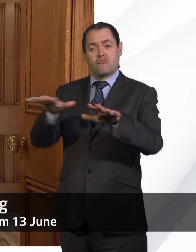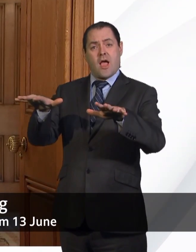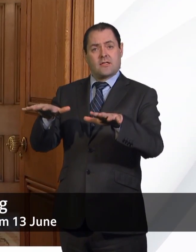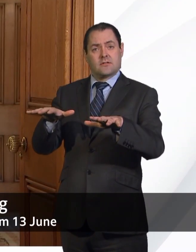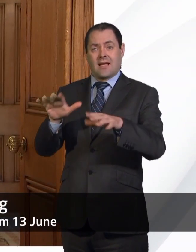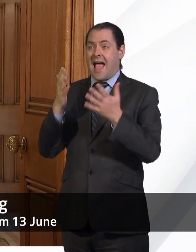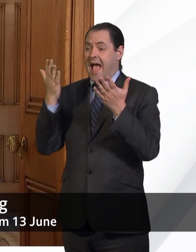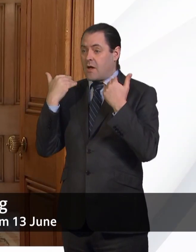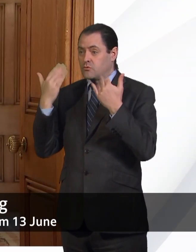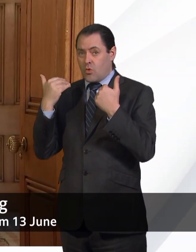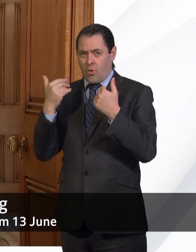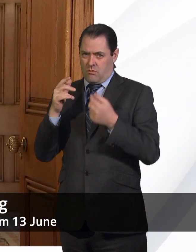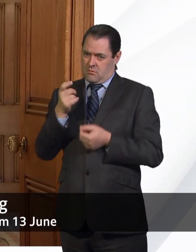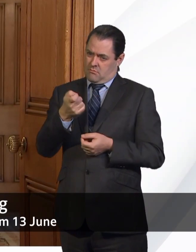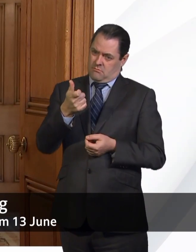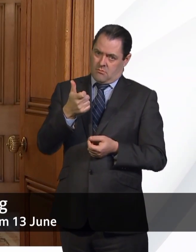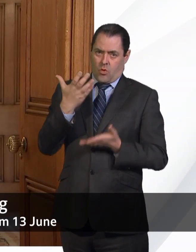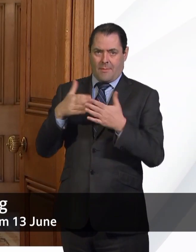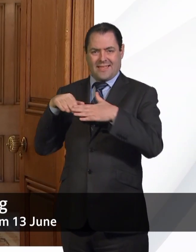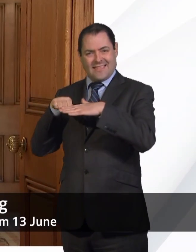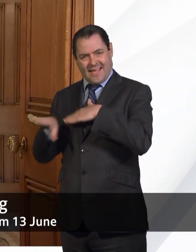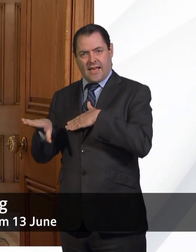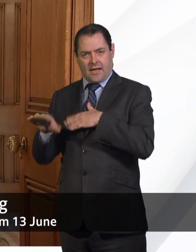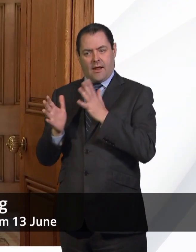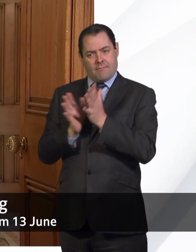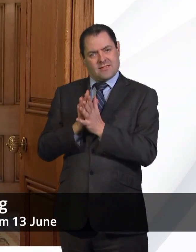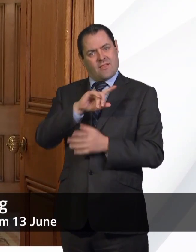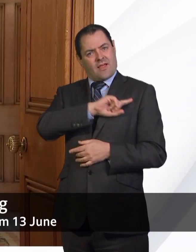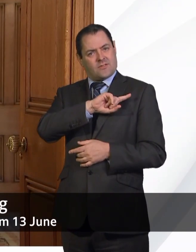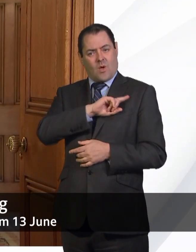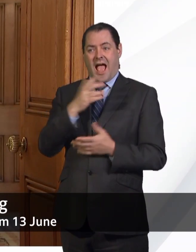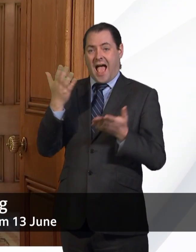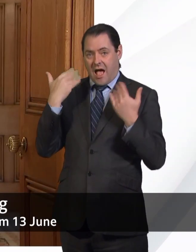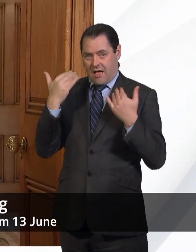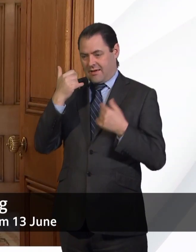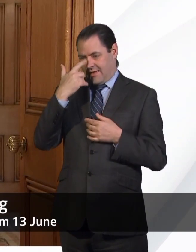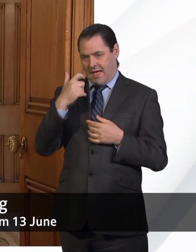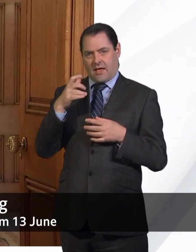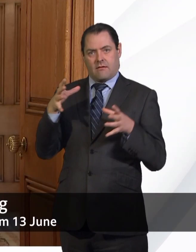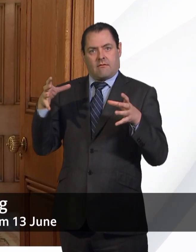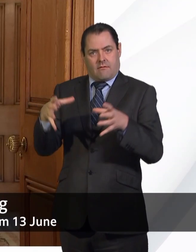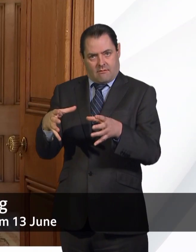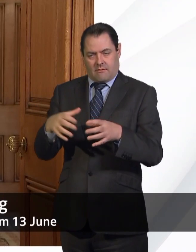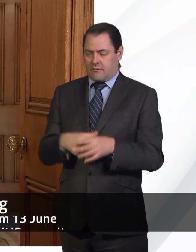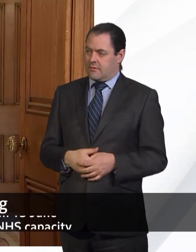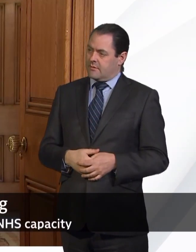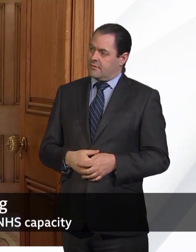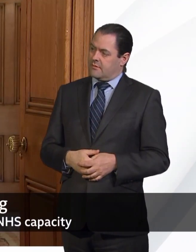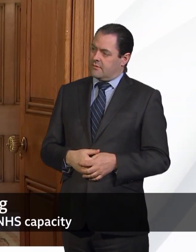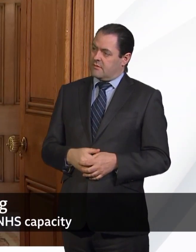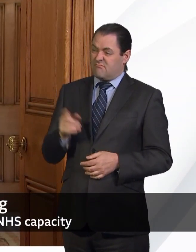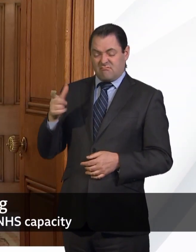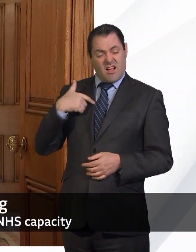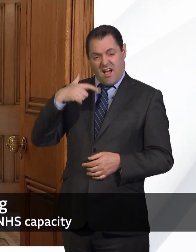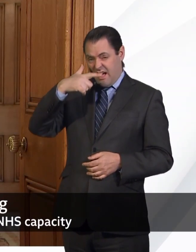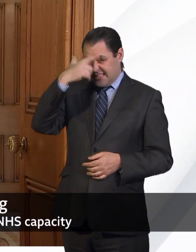lower outdoors, so we can confidently allow more interaction outside. I understand that